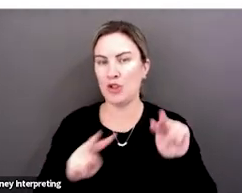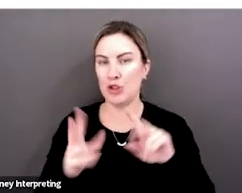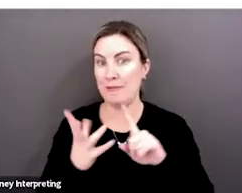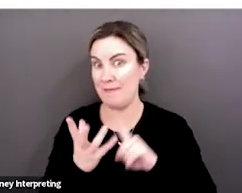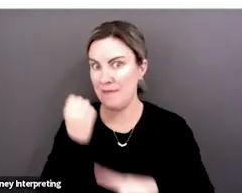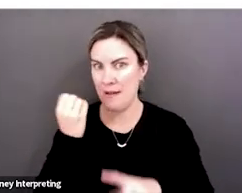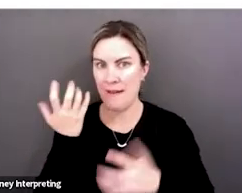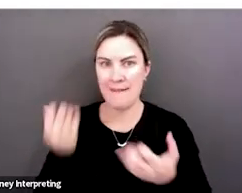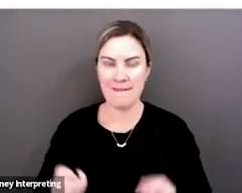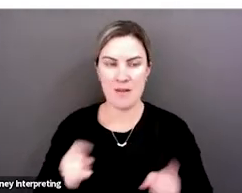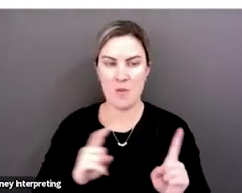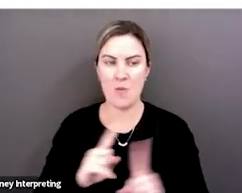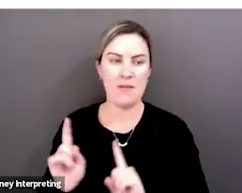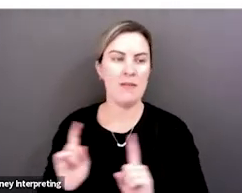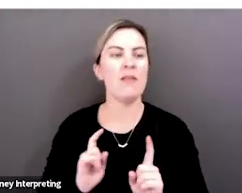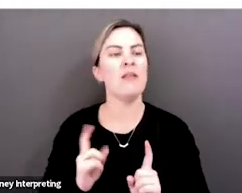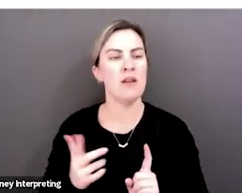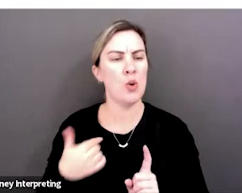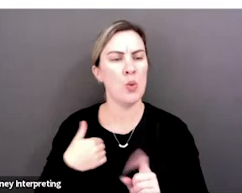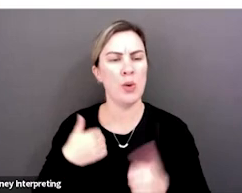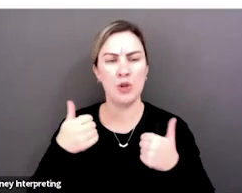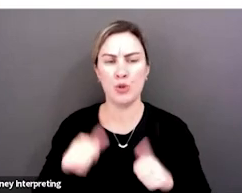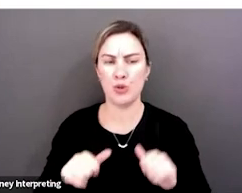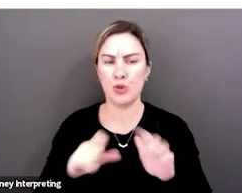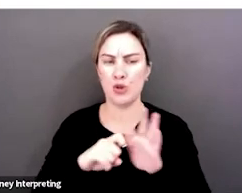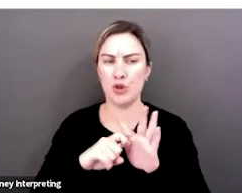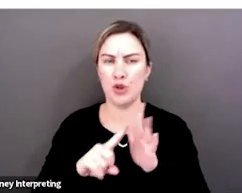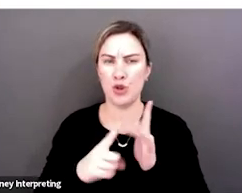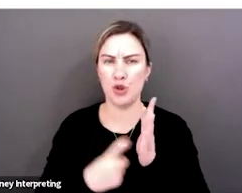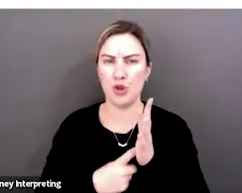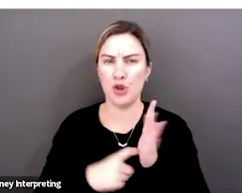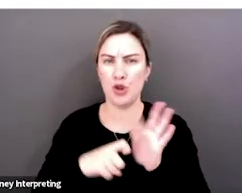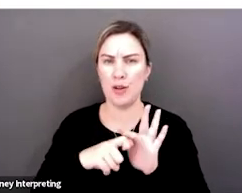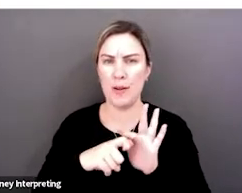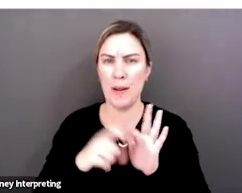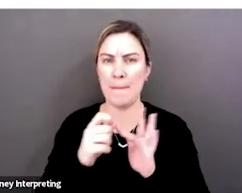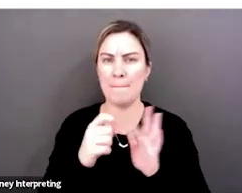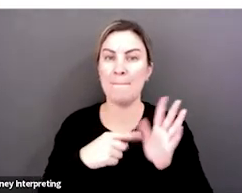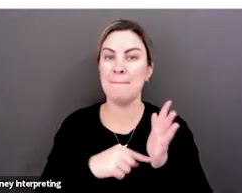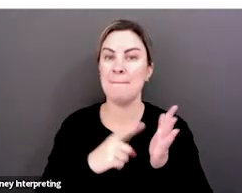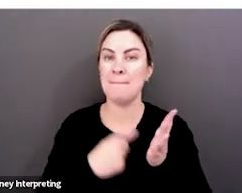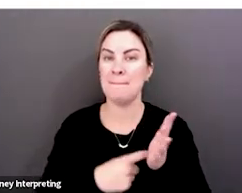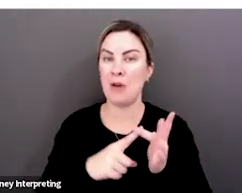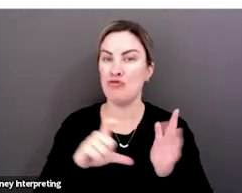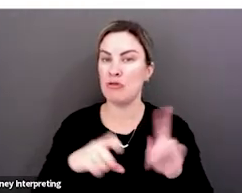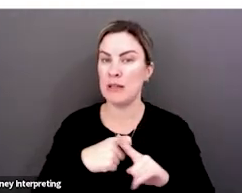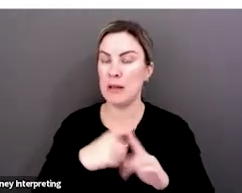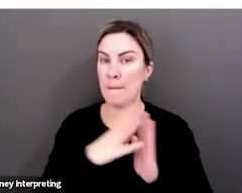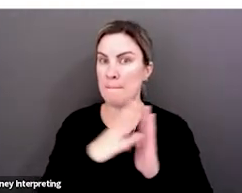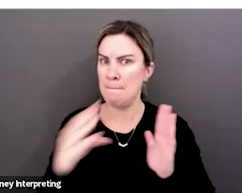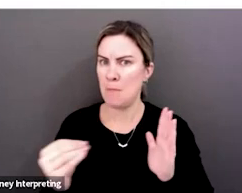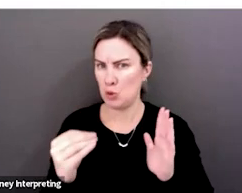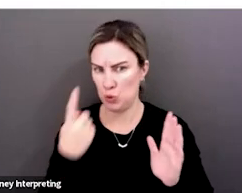evaluation findings, where we've used the Kirkpatrick model for evaluating the effectiveness of training programs to frame